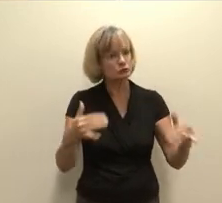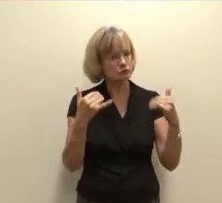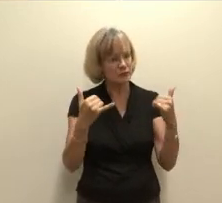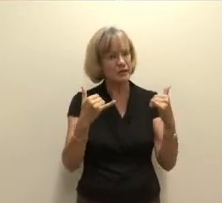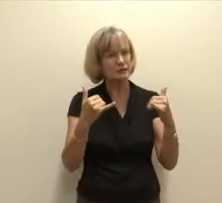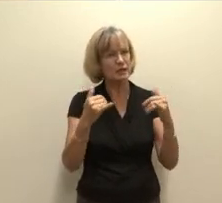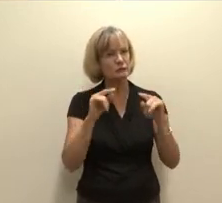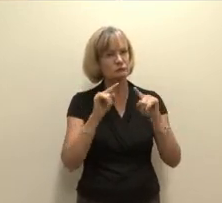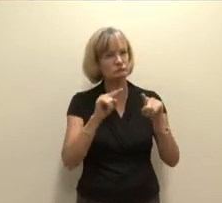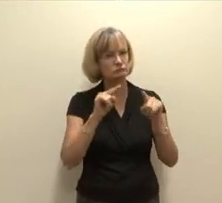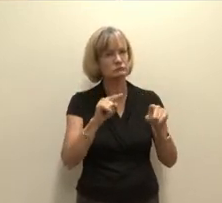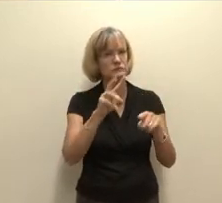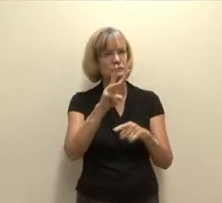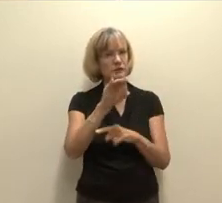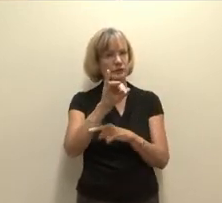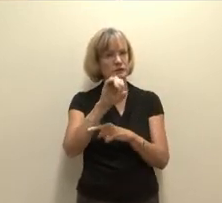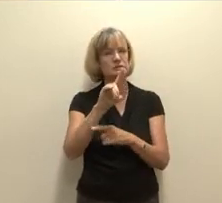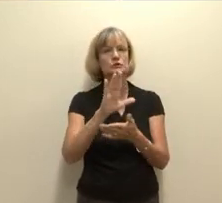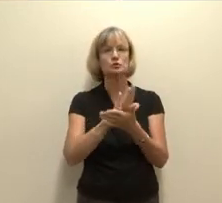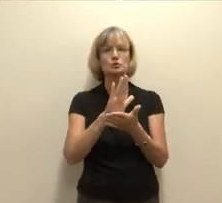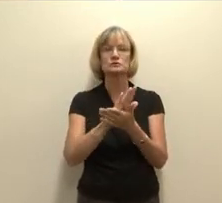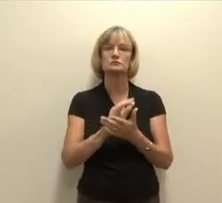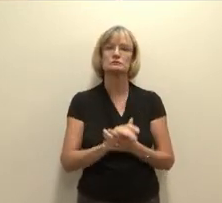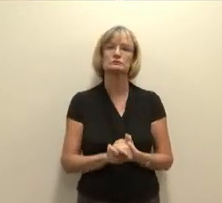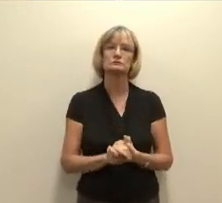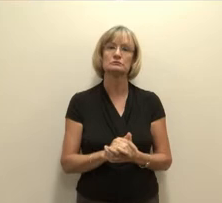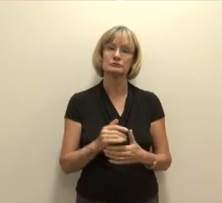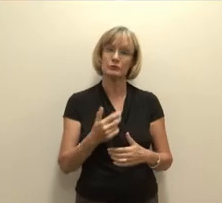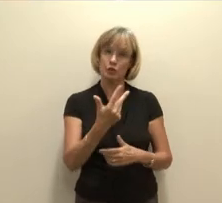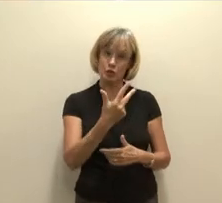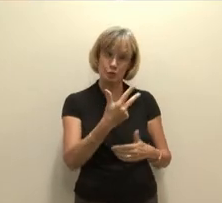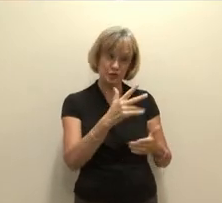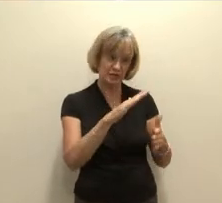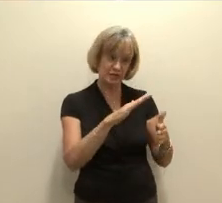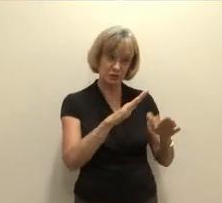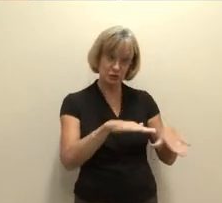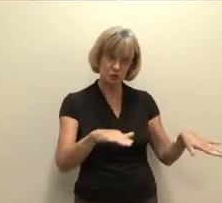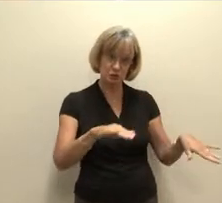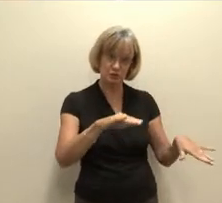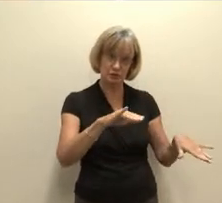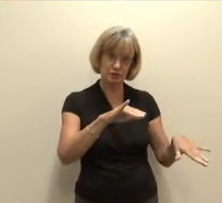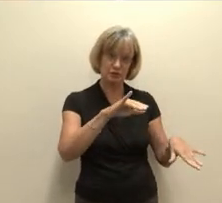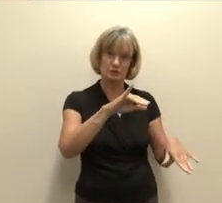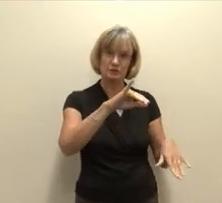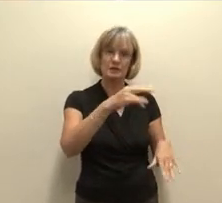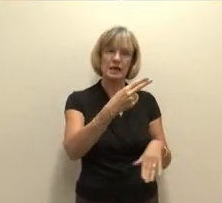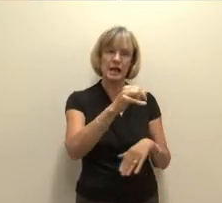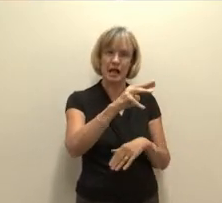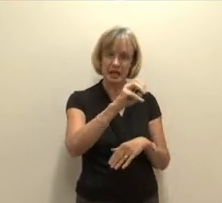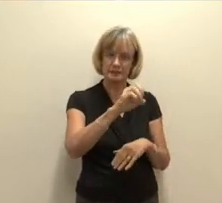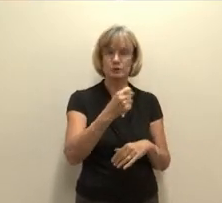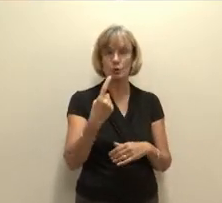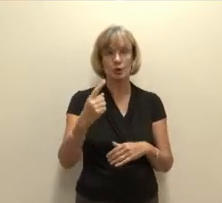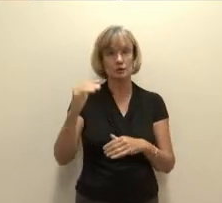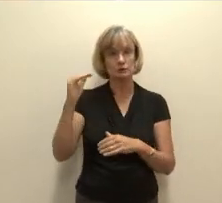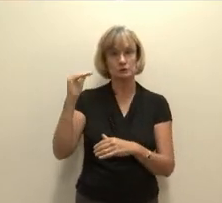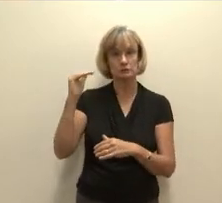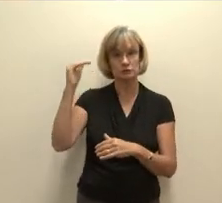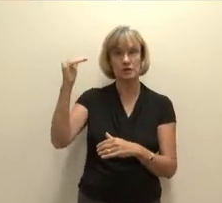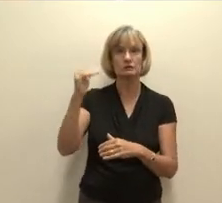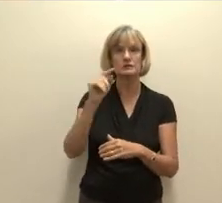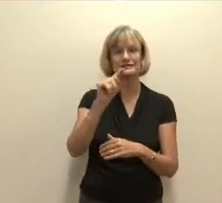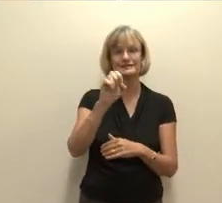in schools in Waco ISD. I have three children at J.H. Hines, and I have one child